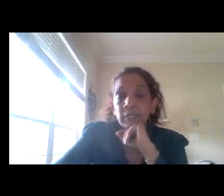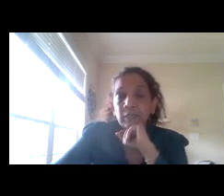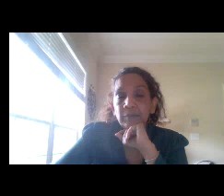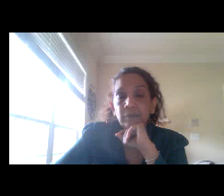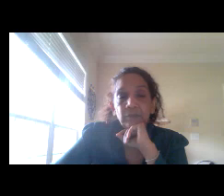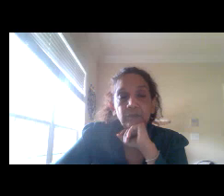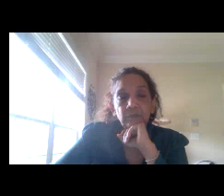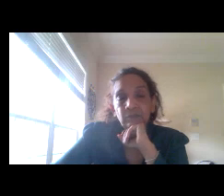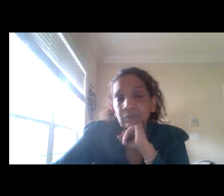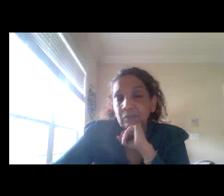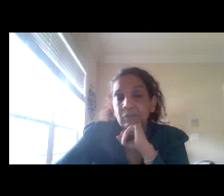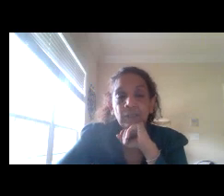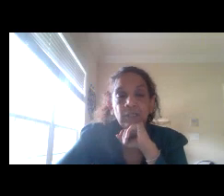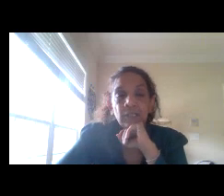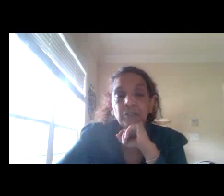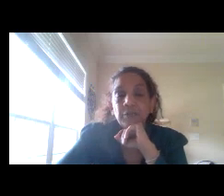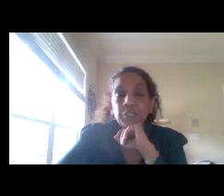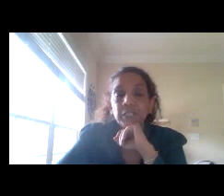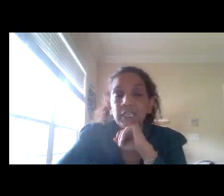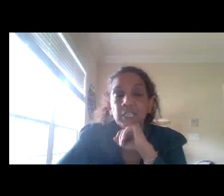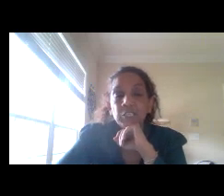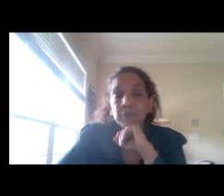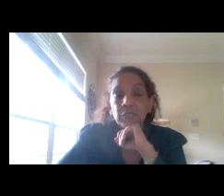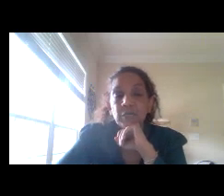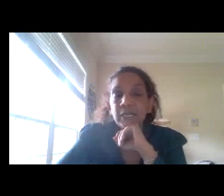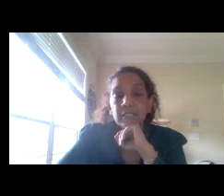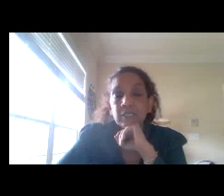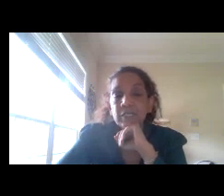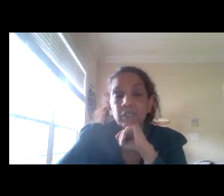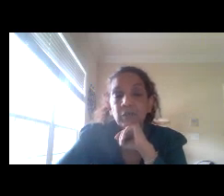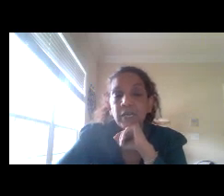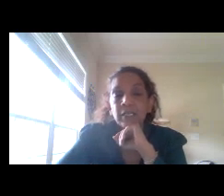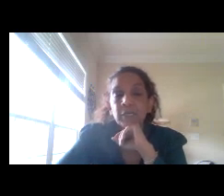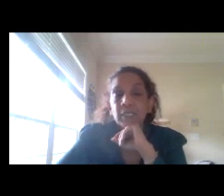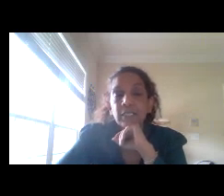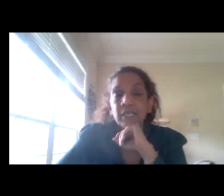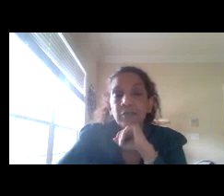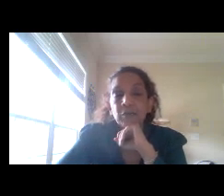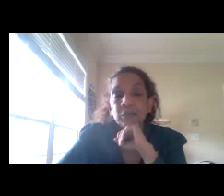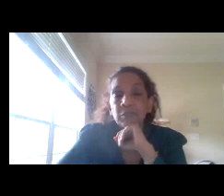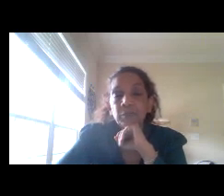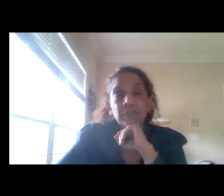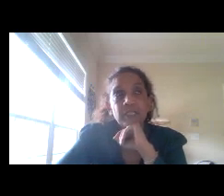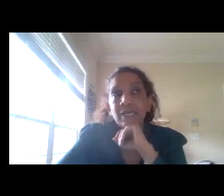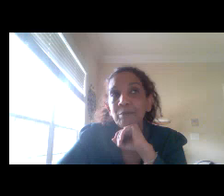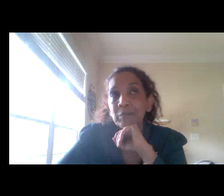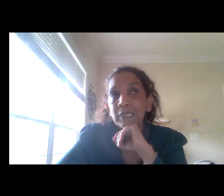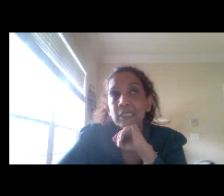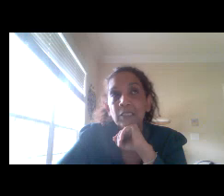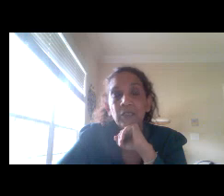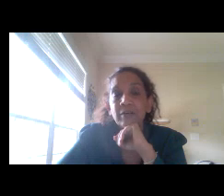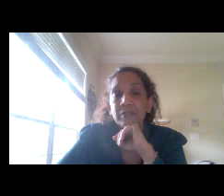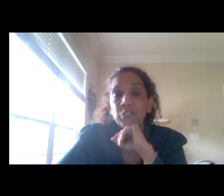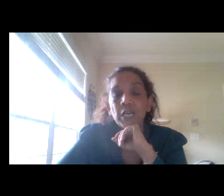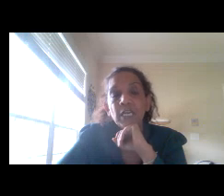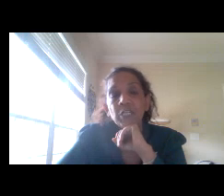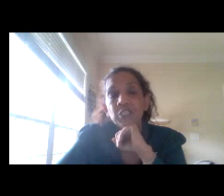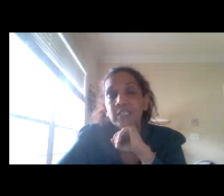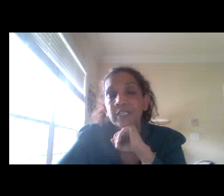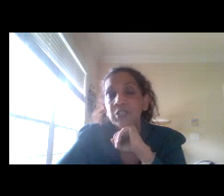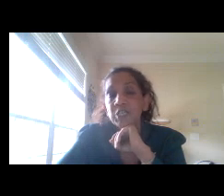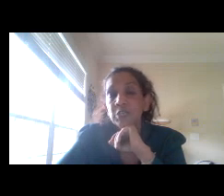finding where the information that needs to be correct is not correct because they have used the previous template or they